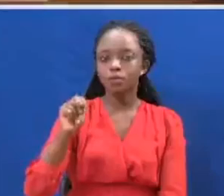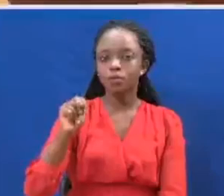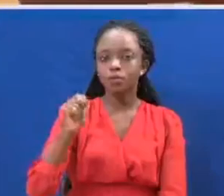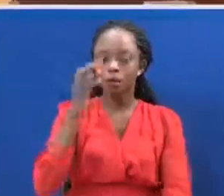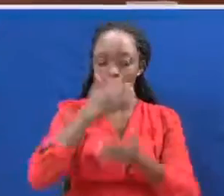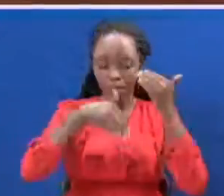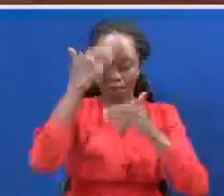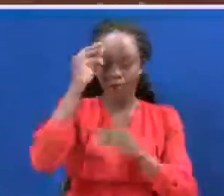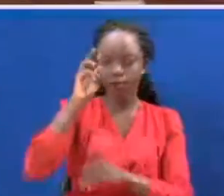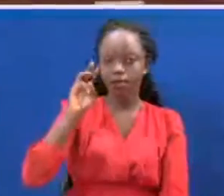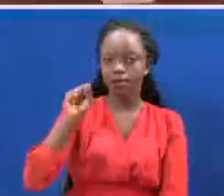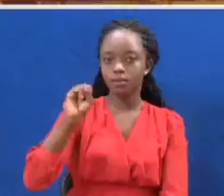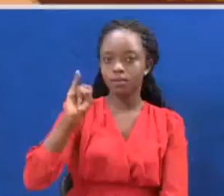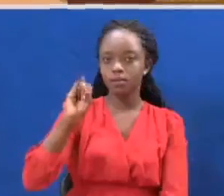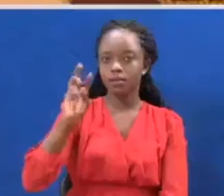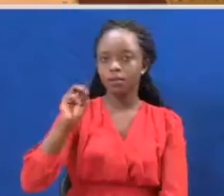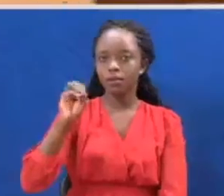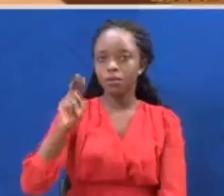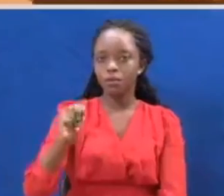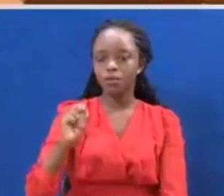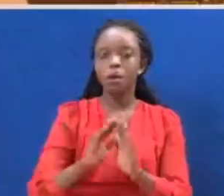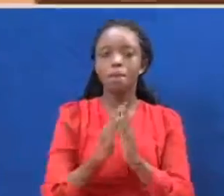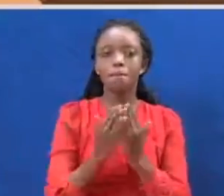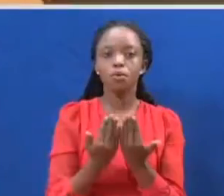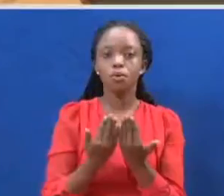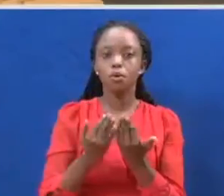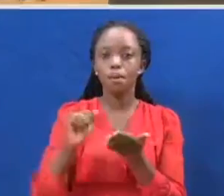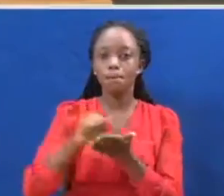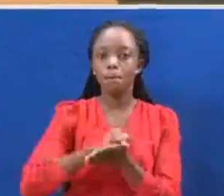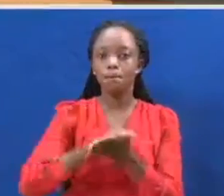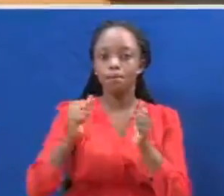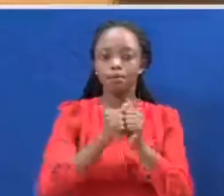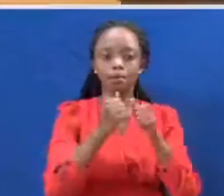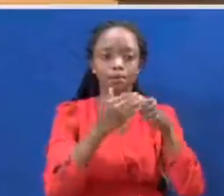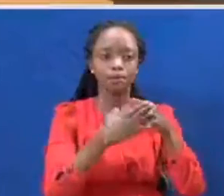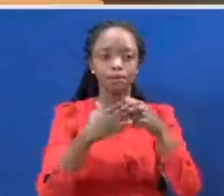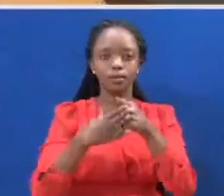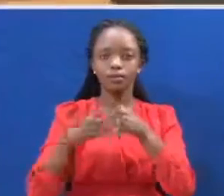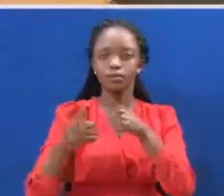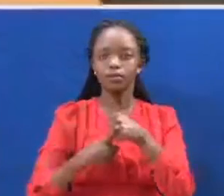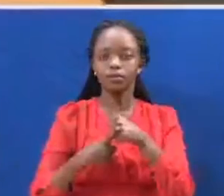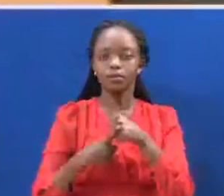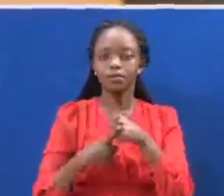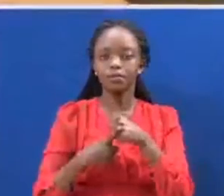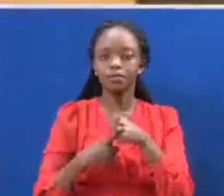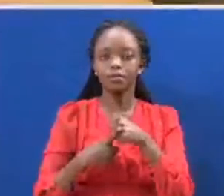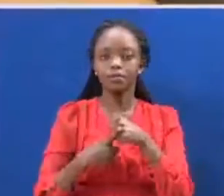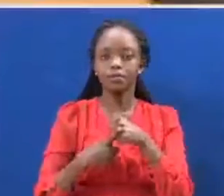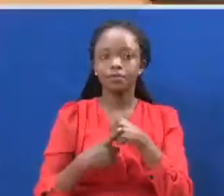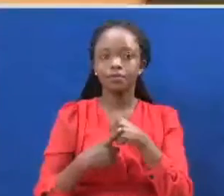Professor Simon Gacharo, that this book was published in 1996 there.